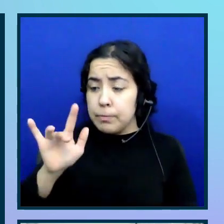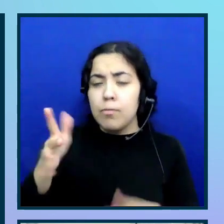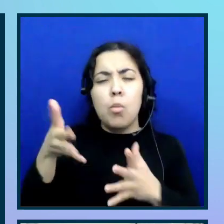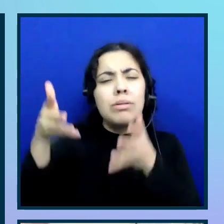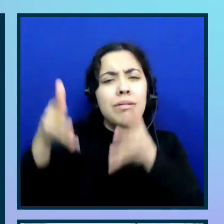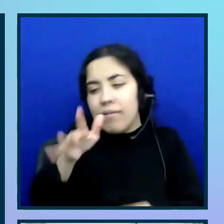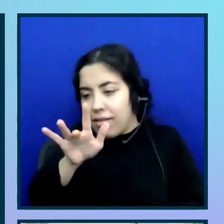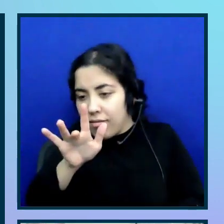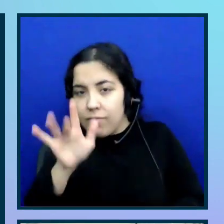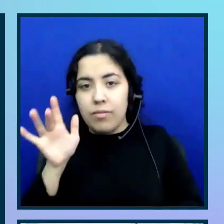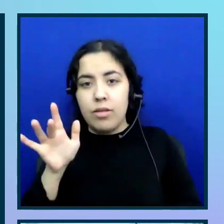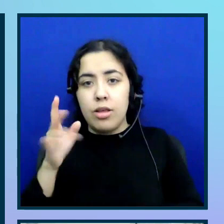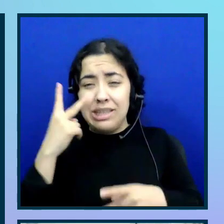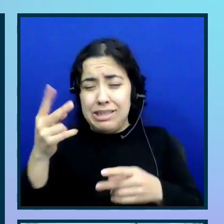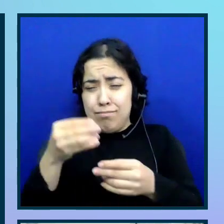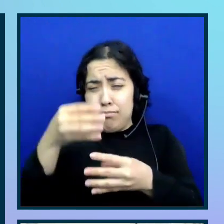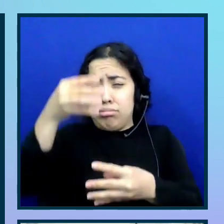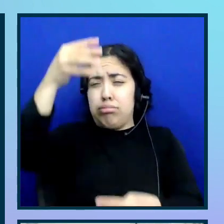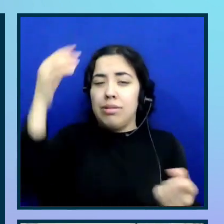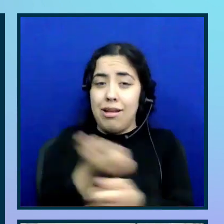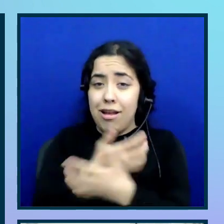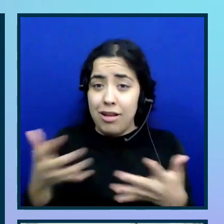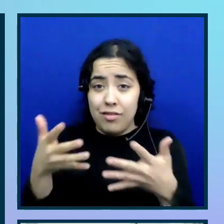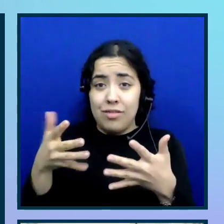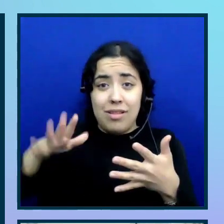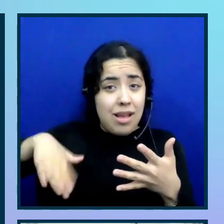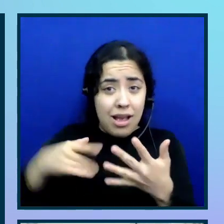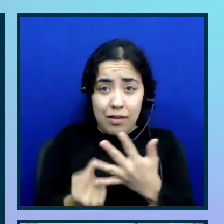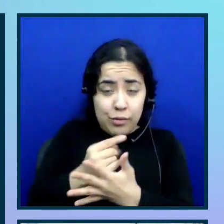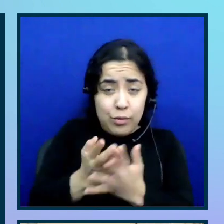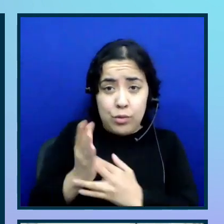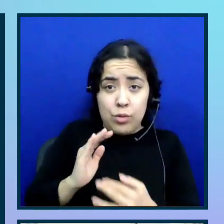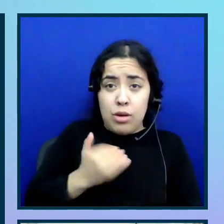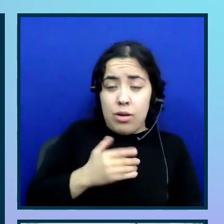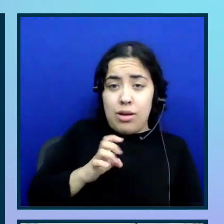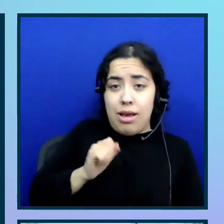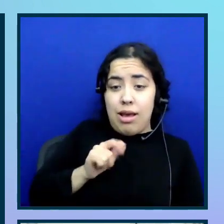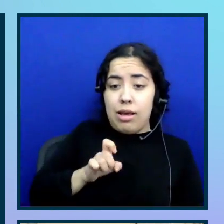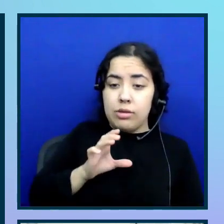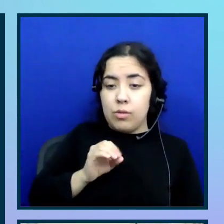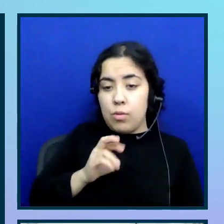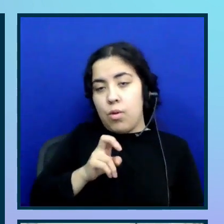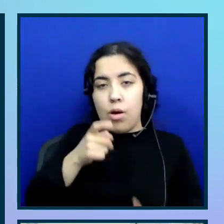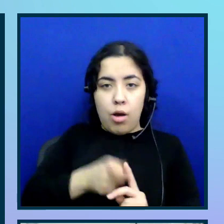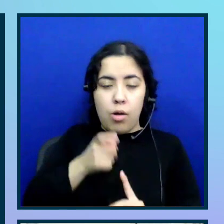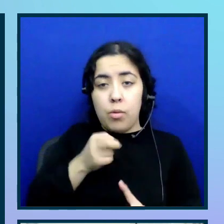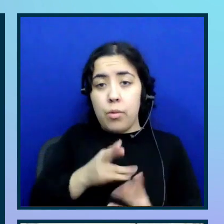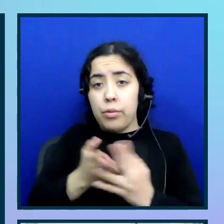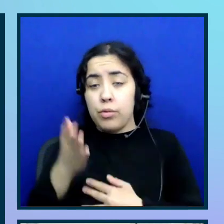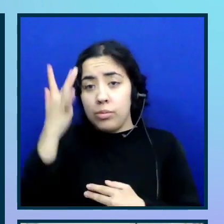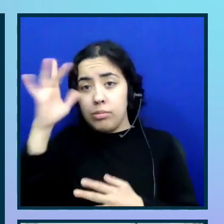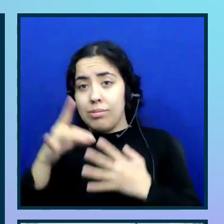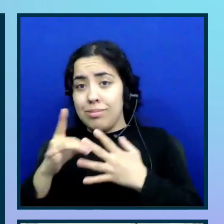test. And you can see everything that still isn't covered by ACTS Core Auto or